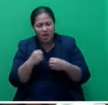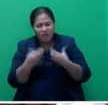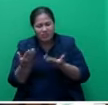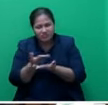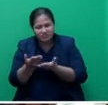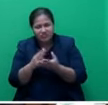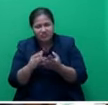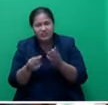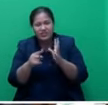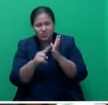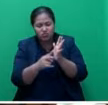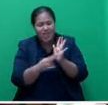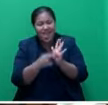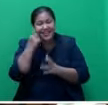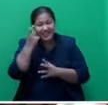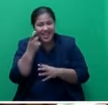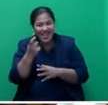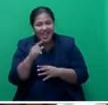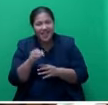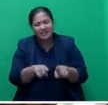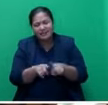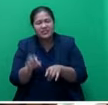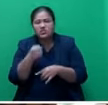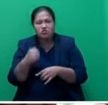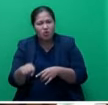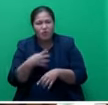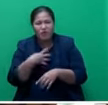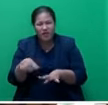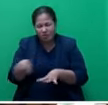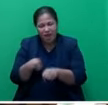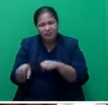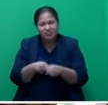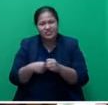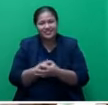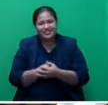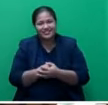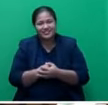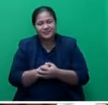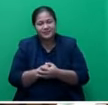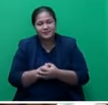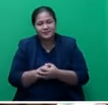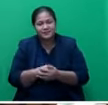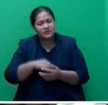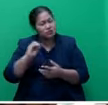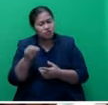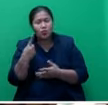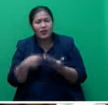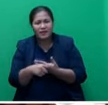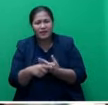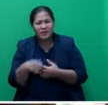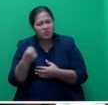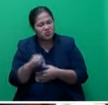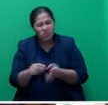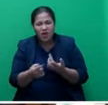UNCAC, which includes, are we using it for political purposes? Not a single peer review has